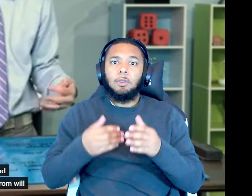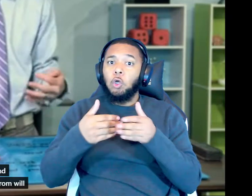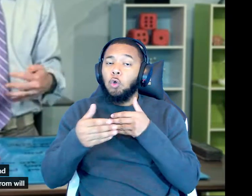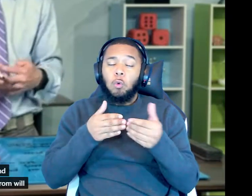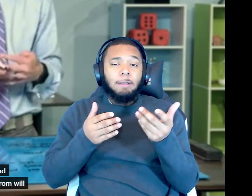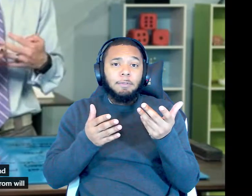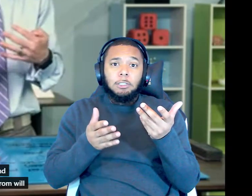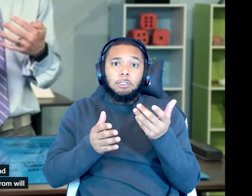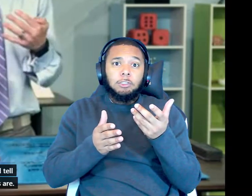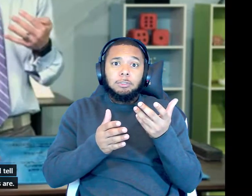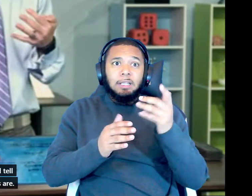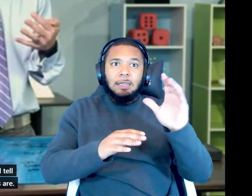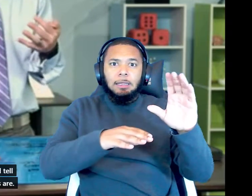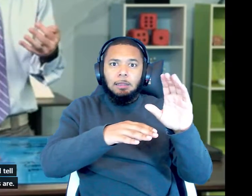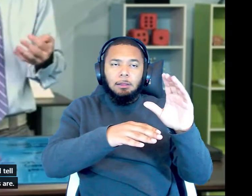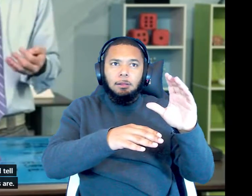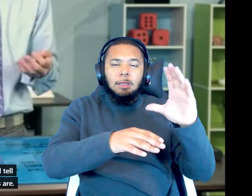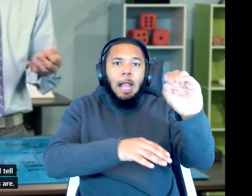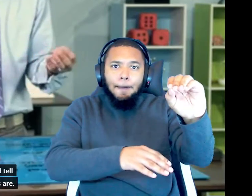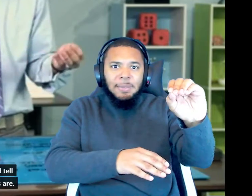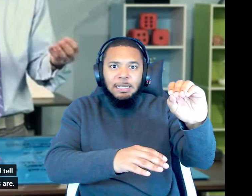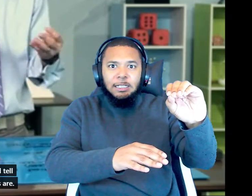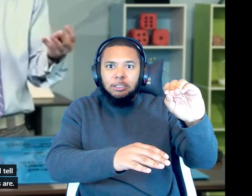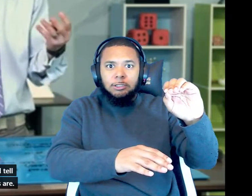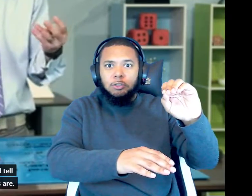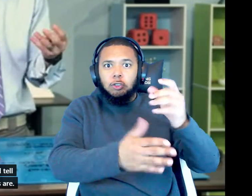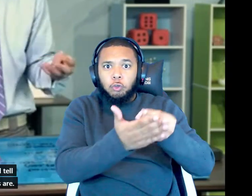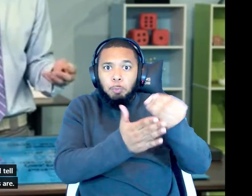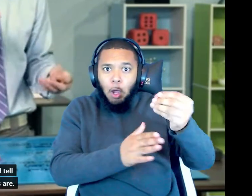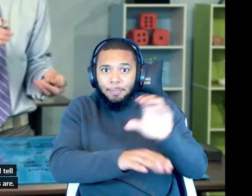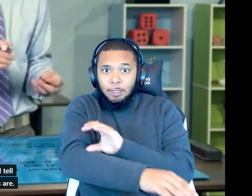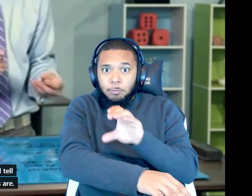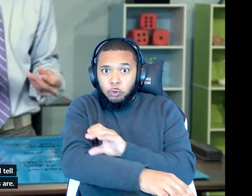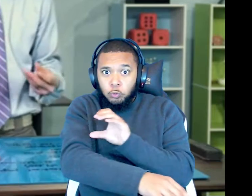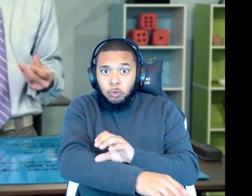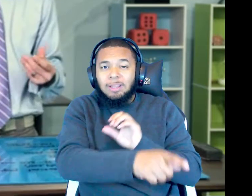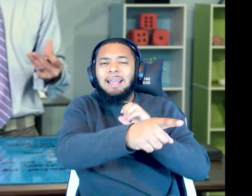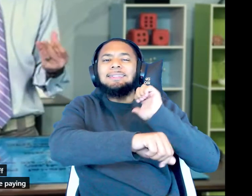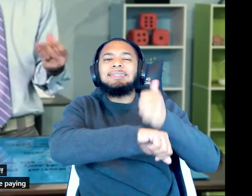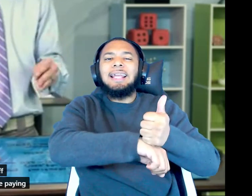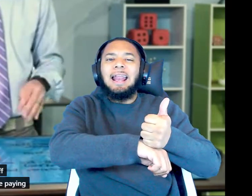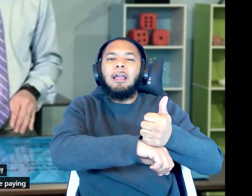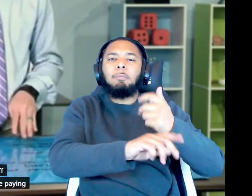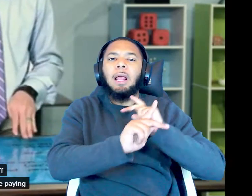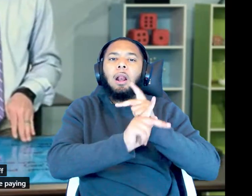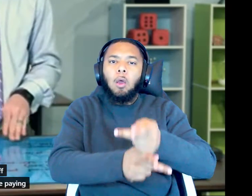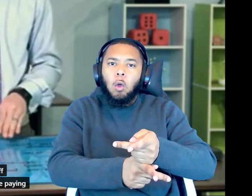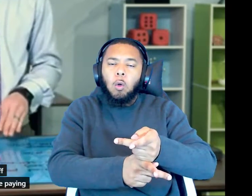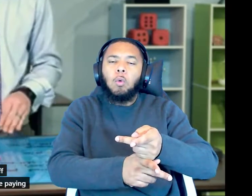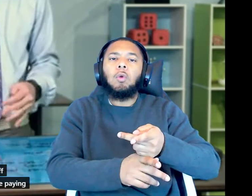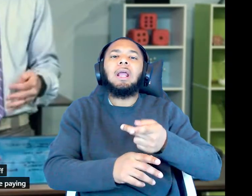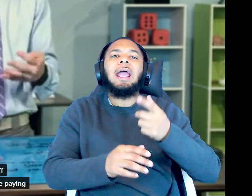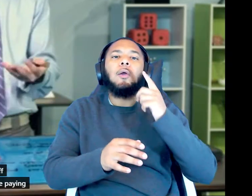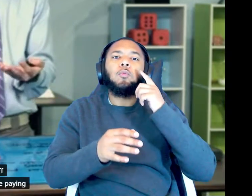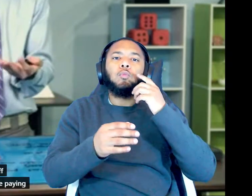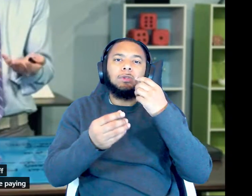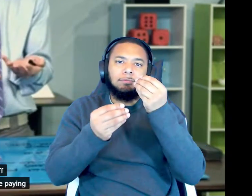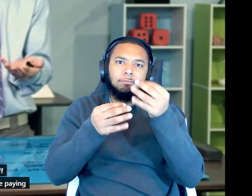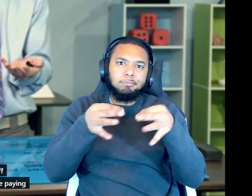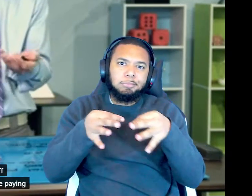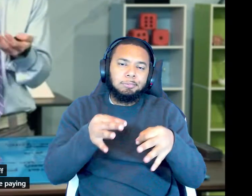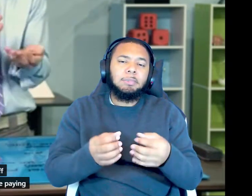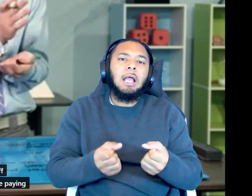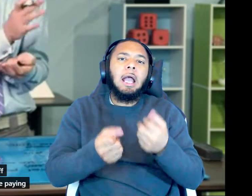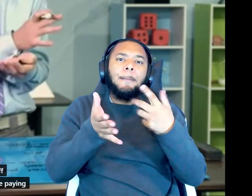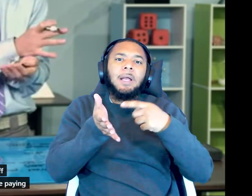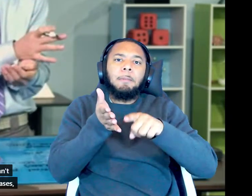the computer from will arrange that installment loan and tell you what your monthly payments are. You'll pay some of the $1,240 off each